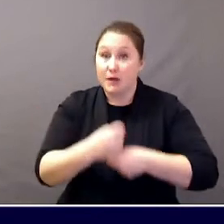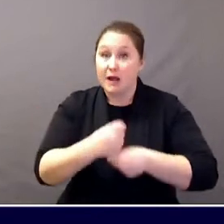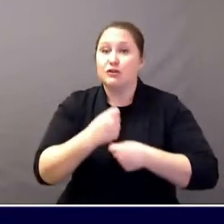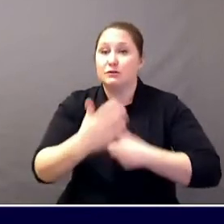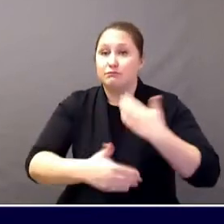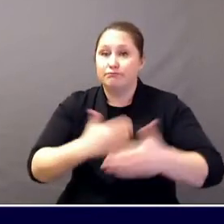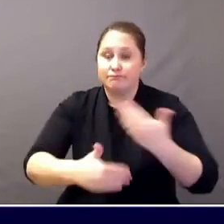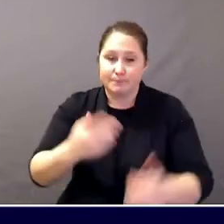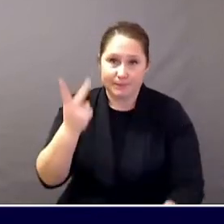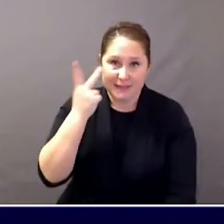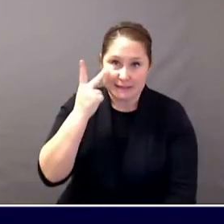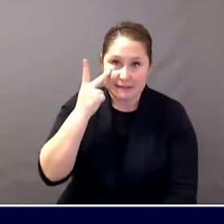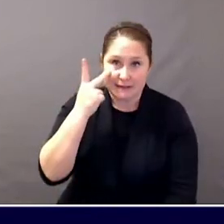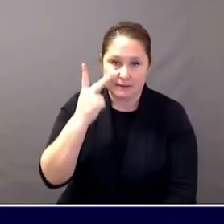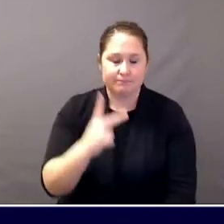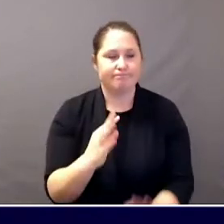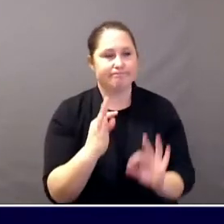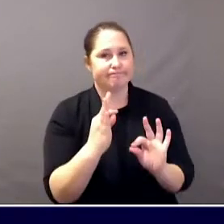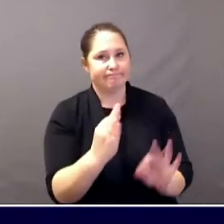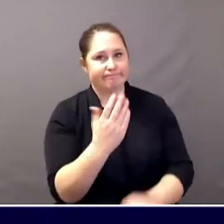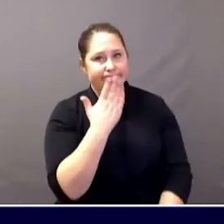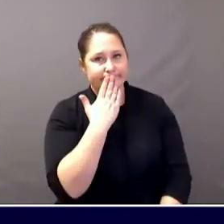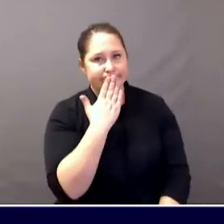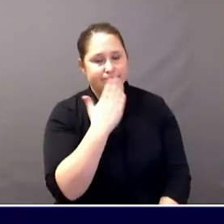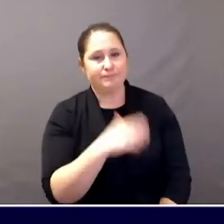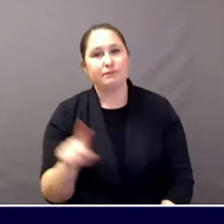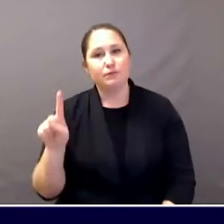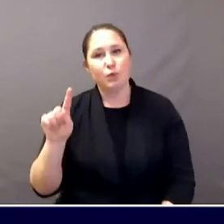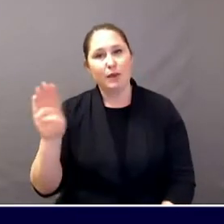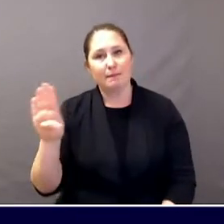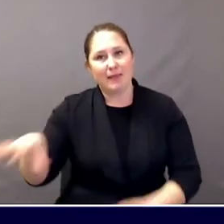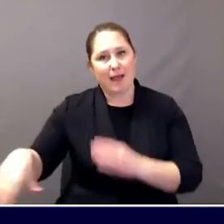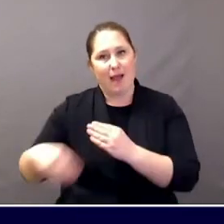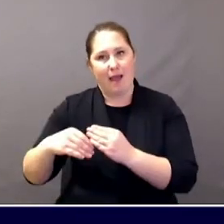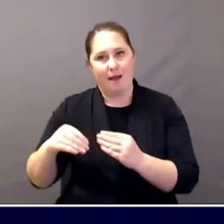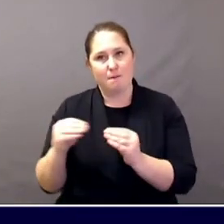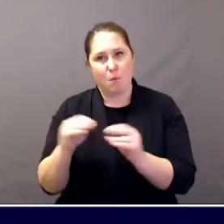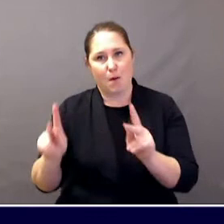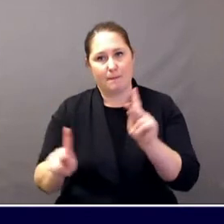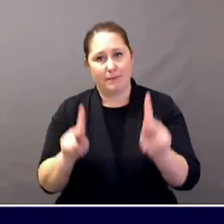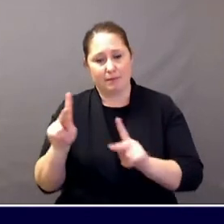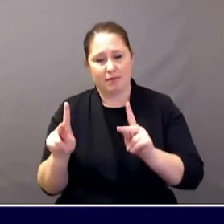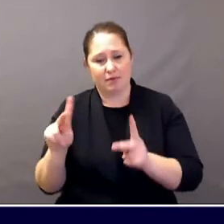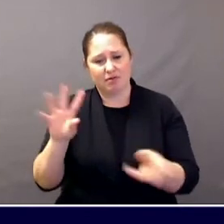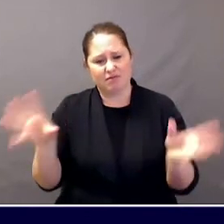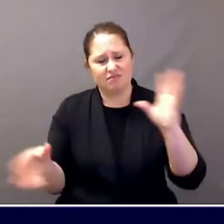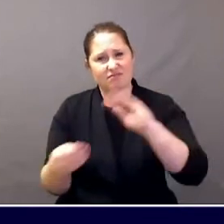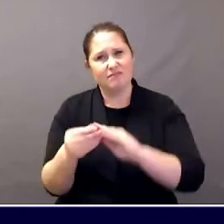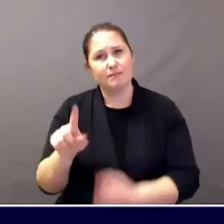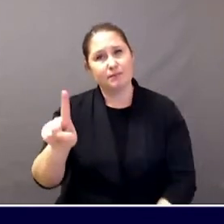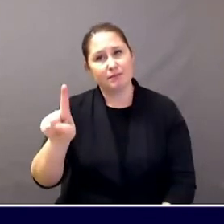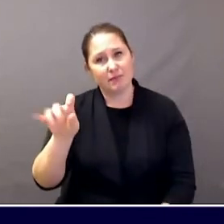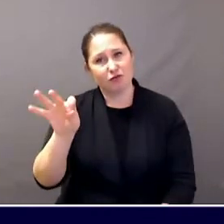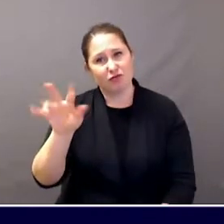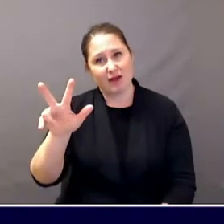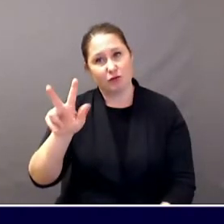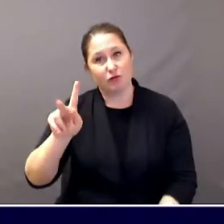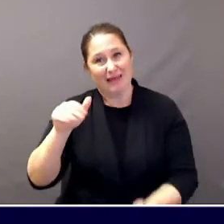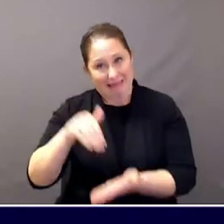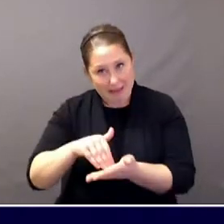the people who are now included in 1B, Governor Mills, I think you said that's about 193,000 people who are 70 and